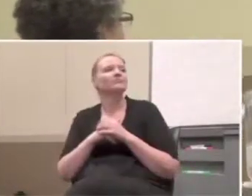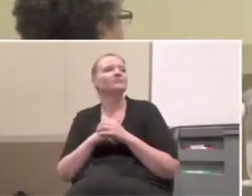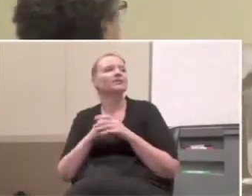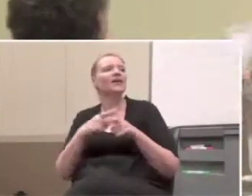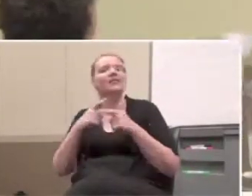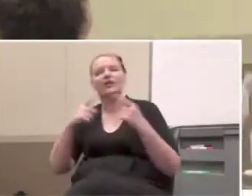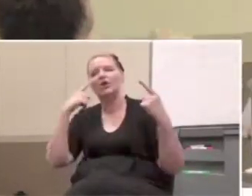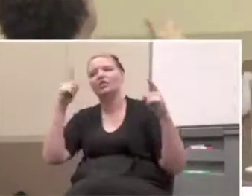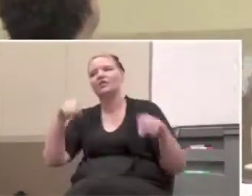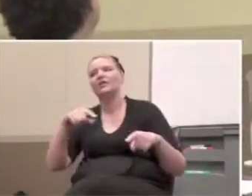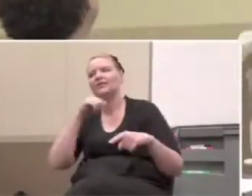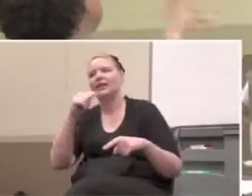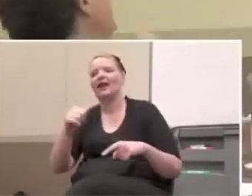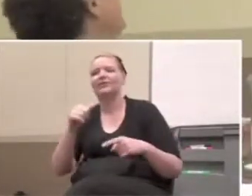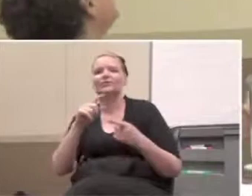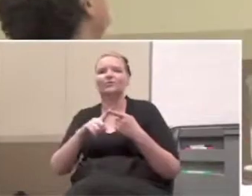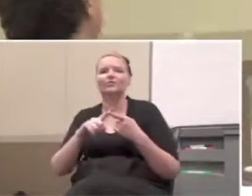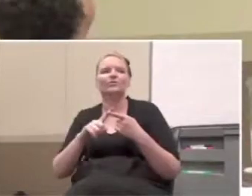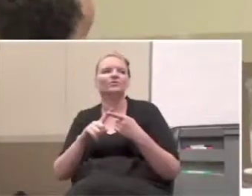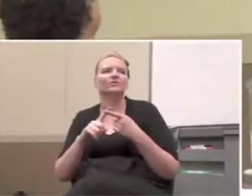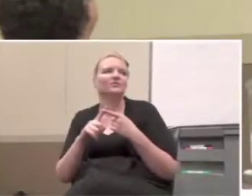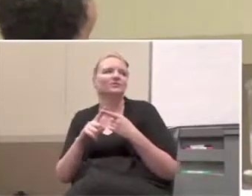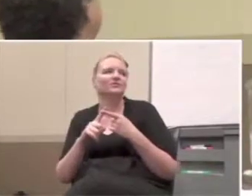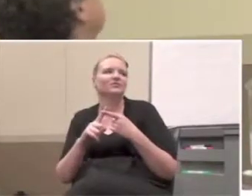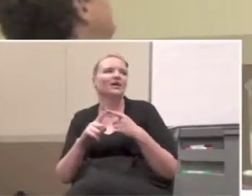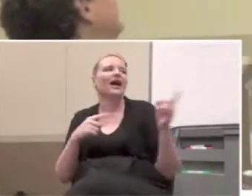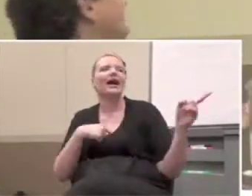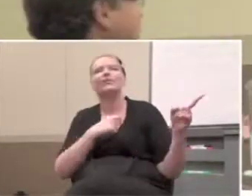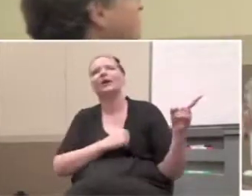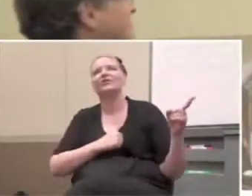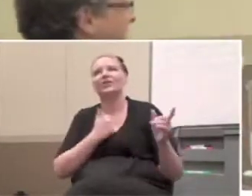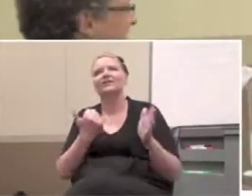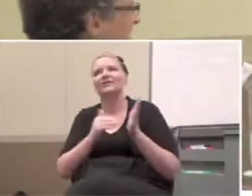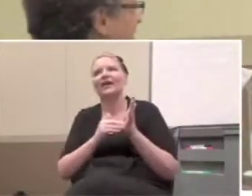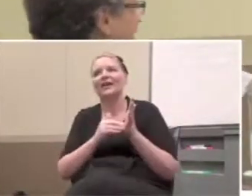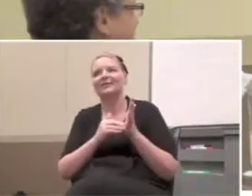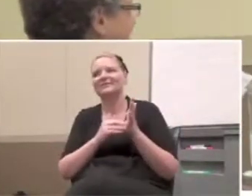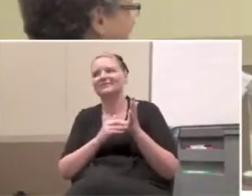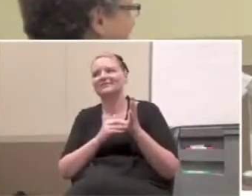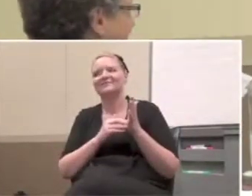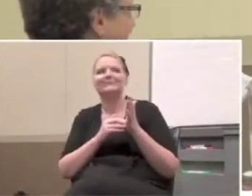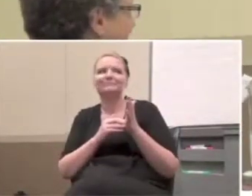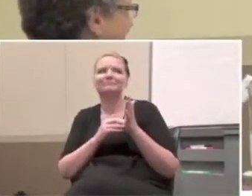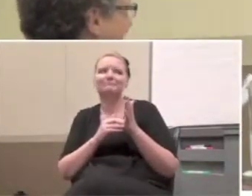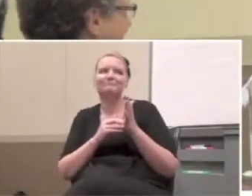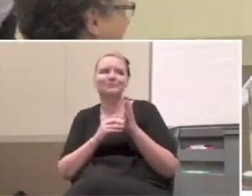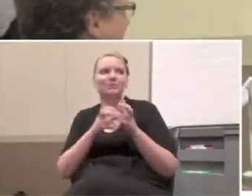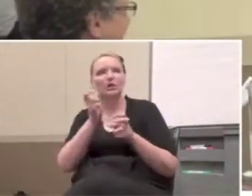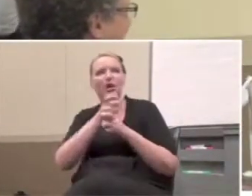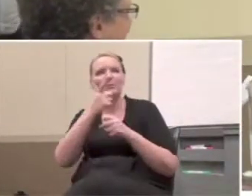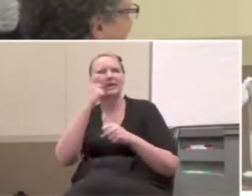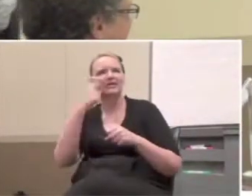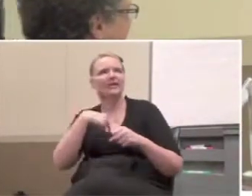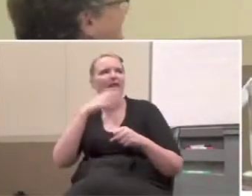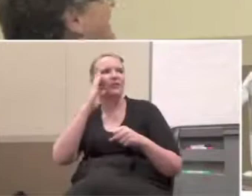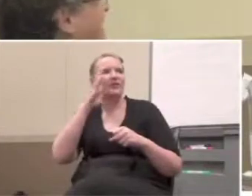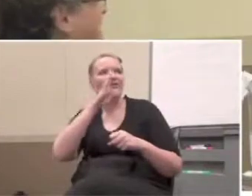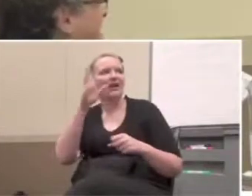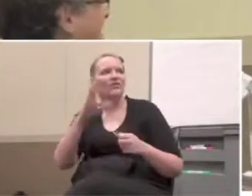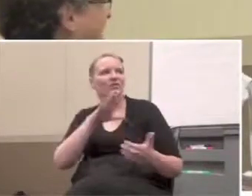to undermine. She apologized the third time. I think I apologized again. It was very hard because I would never do this in real